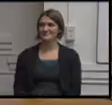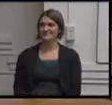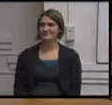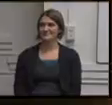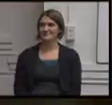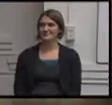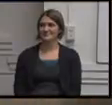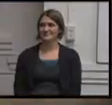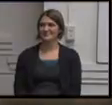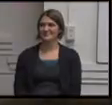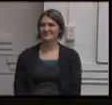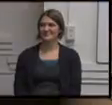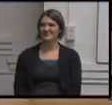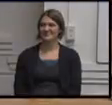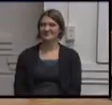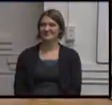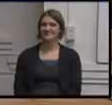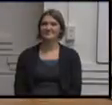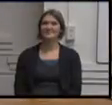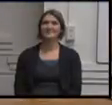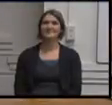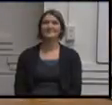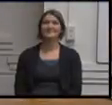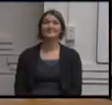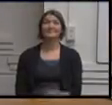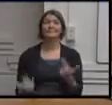And if you'll introduce yourselves, please, when you sit down.